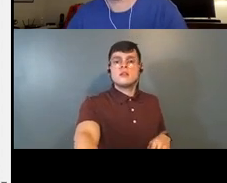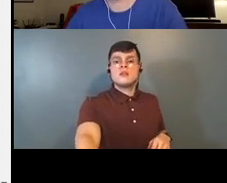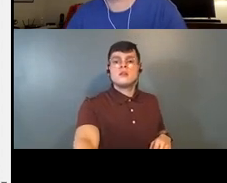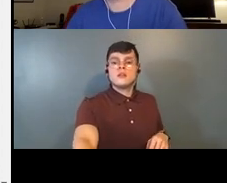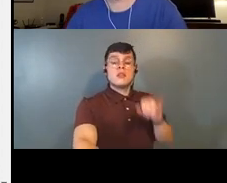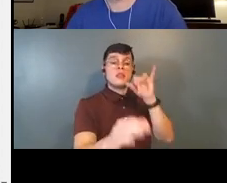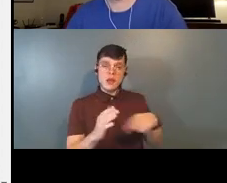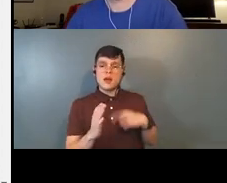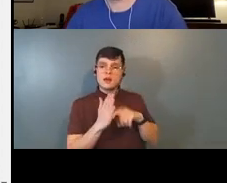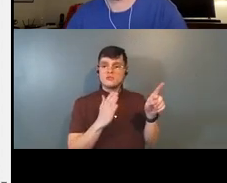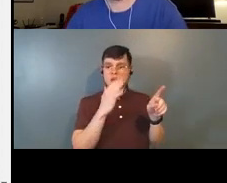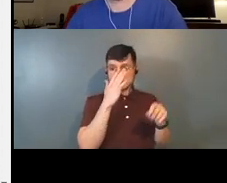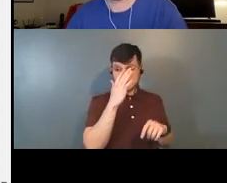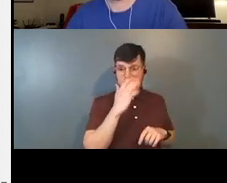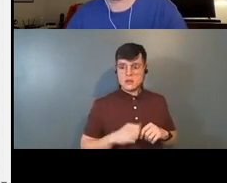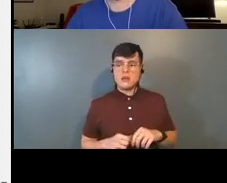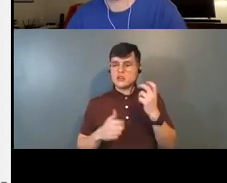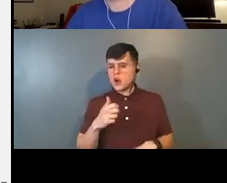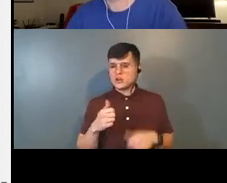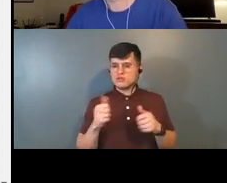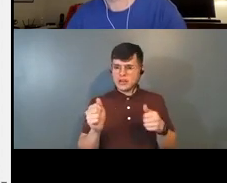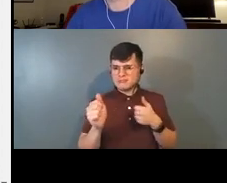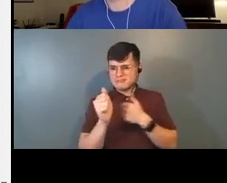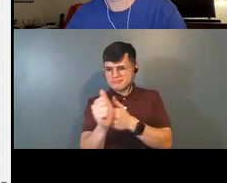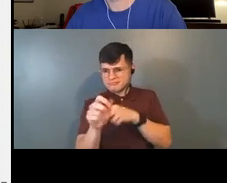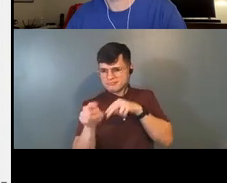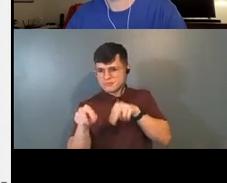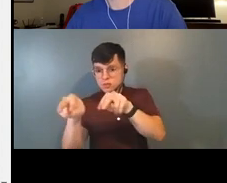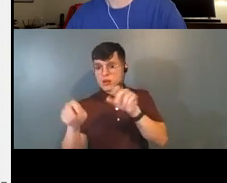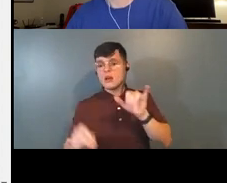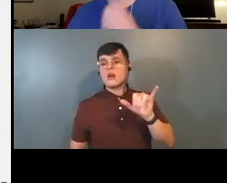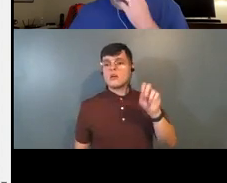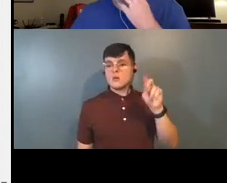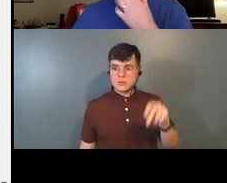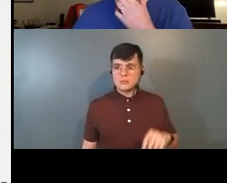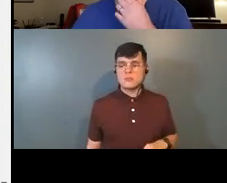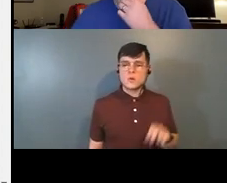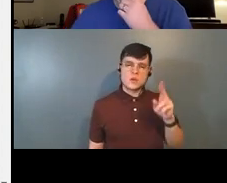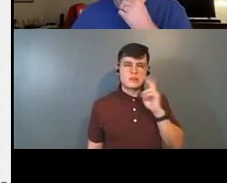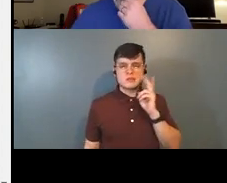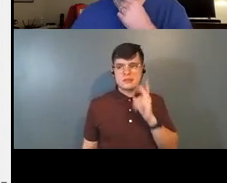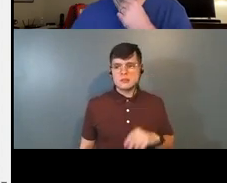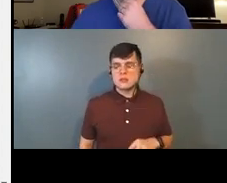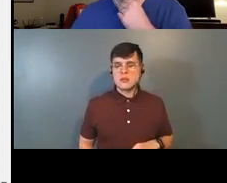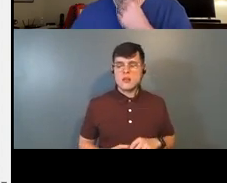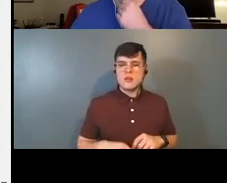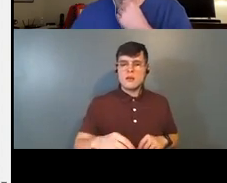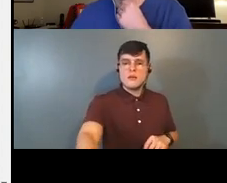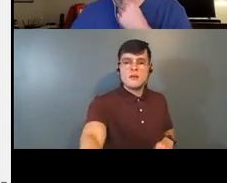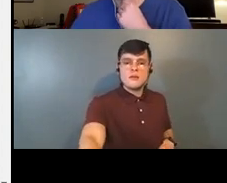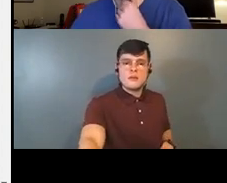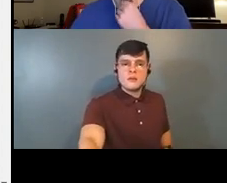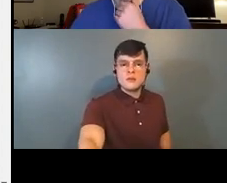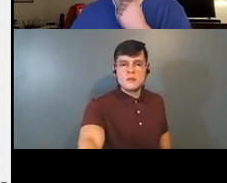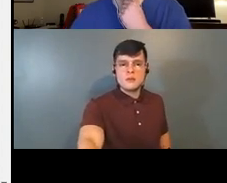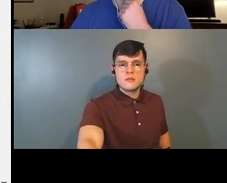It's just hard to, you know, keep track of that. Link Chevrolet Colorado. Okay, so let's see. Left parent 11 right parent link Chevrolet Colorado. This